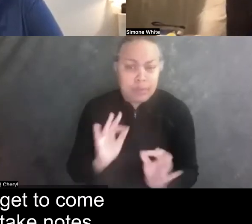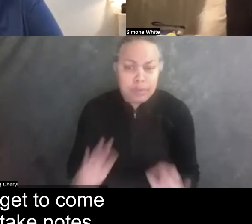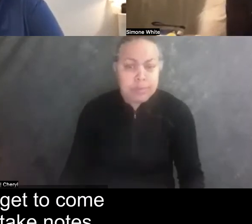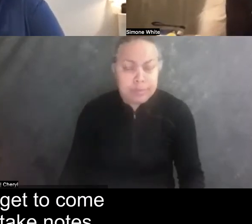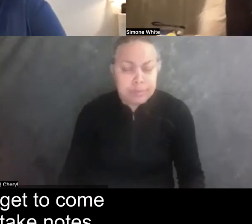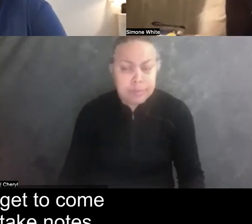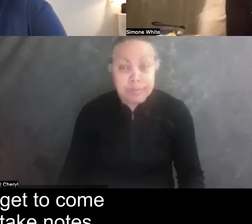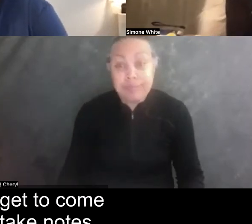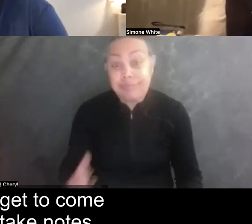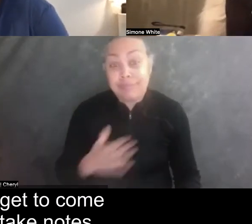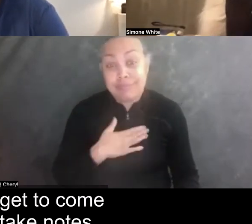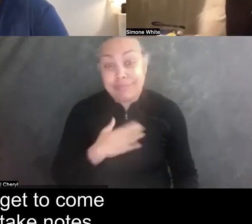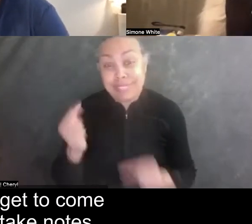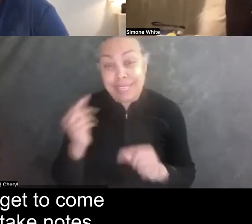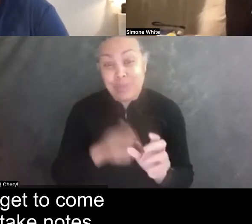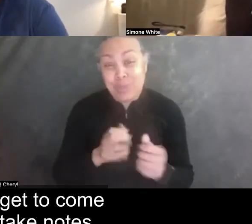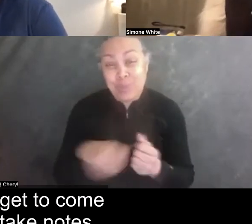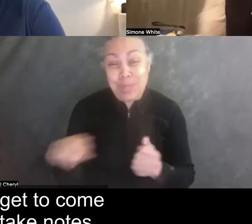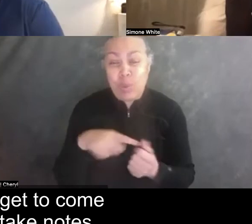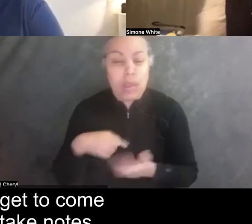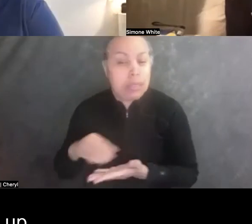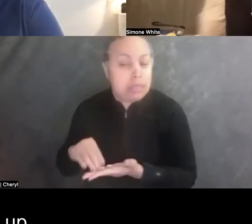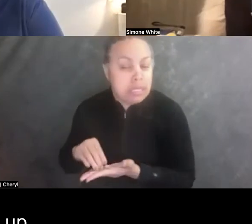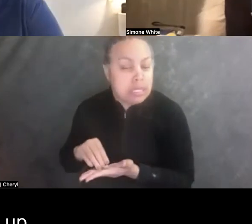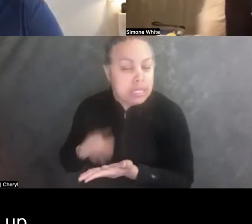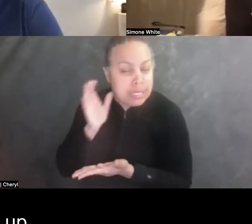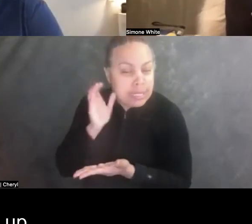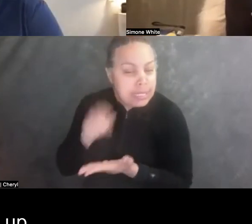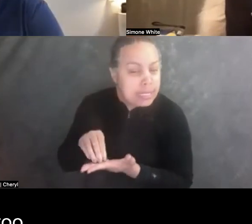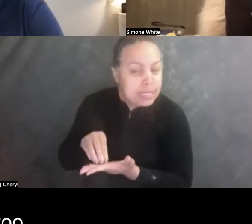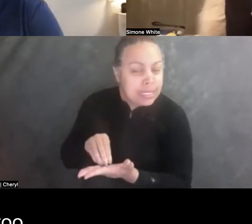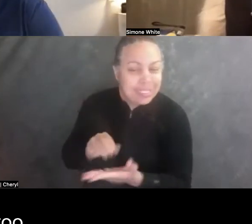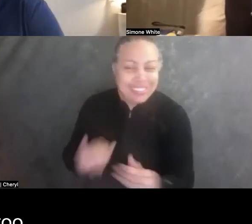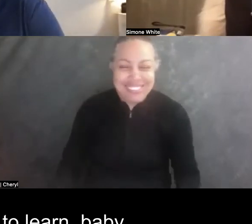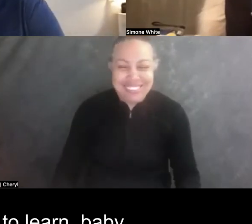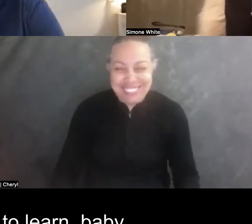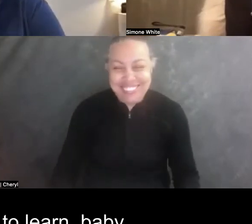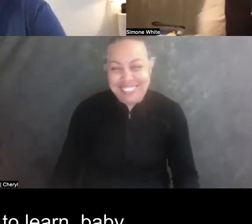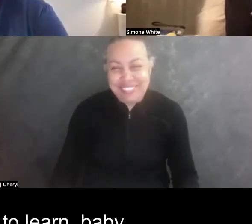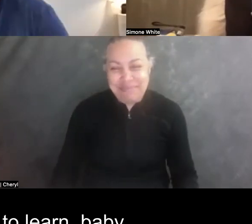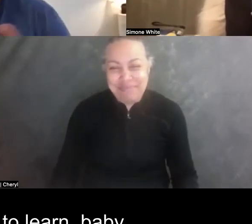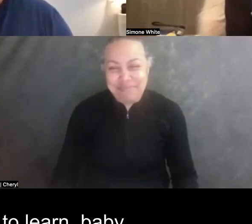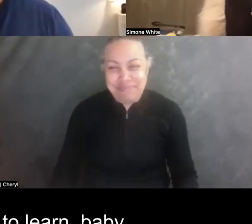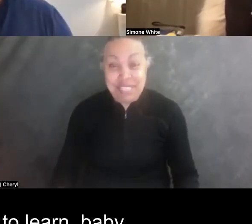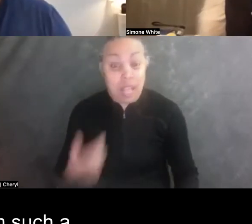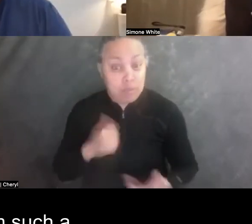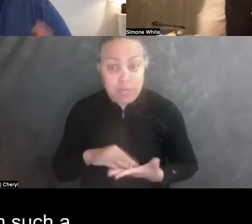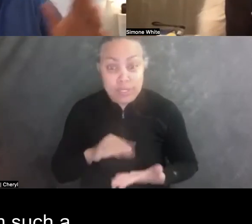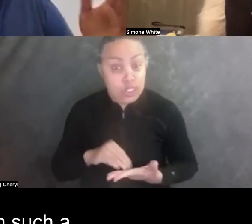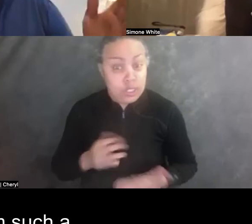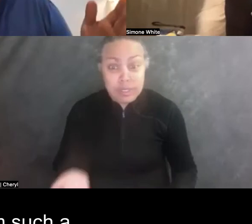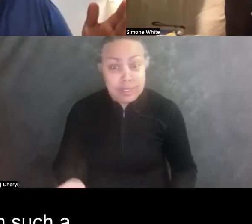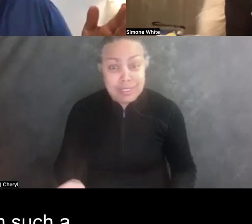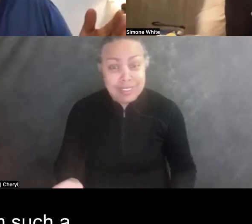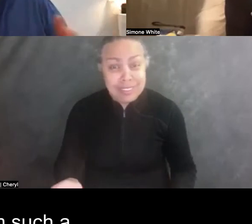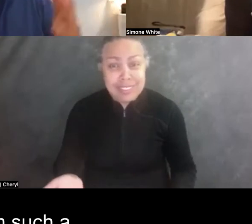I'm so glad I get to come to this talk to take notes. Shut up. Me too. Look, I'm trying to learn, baby. I